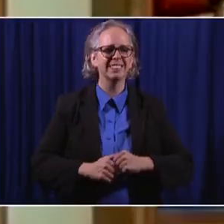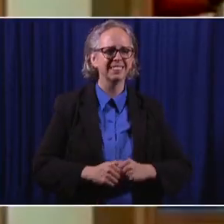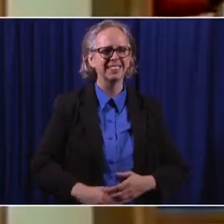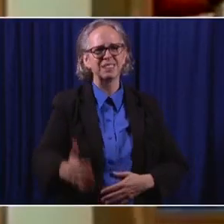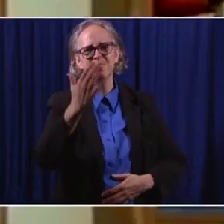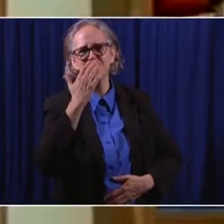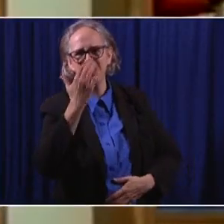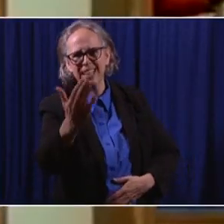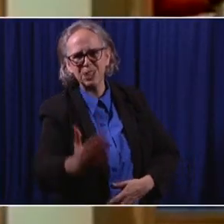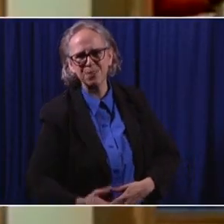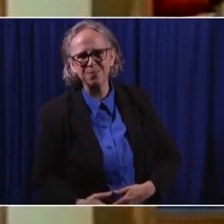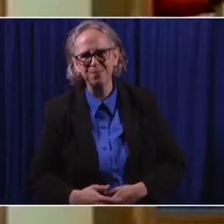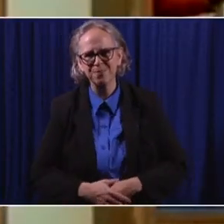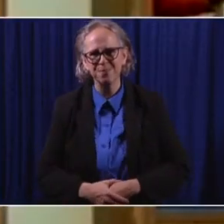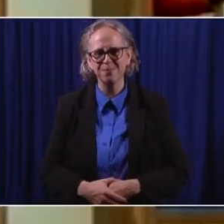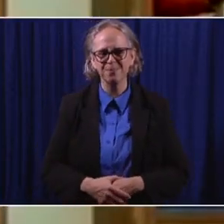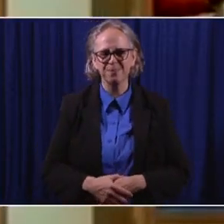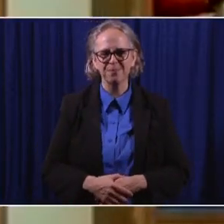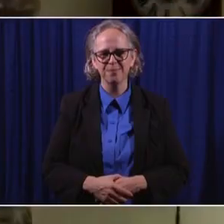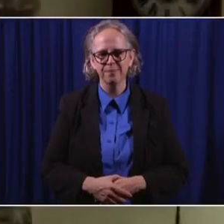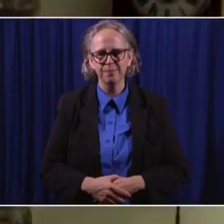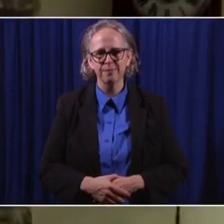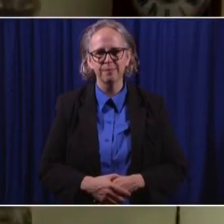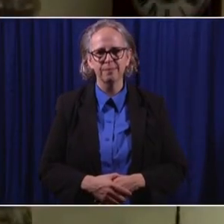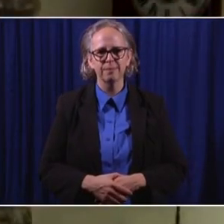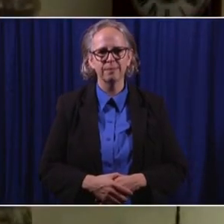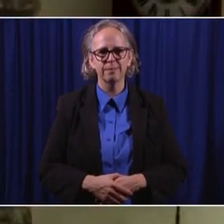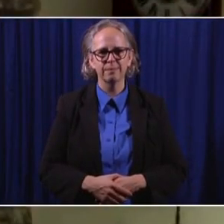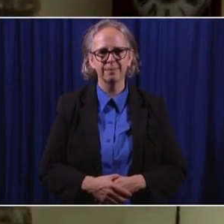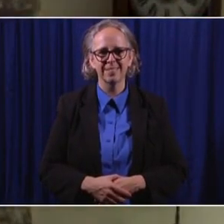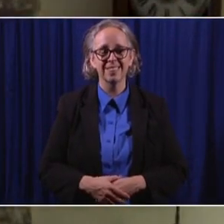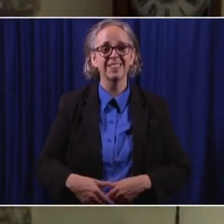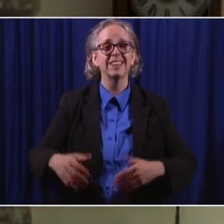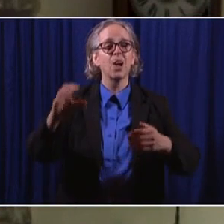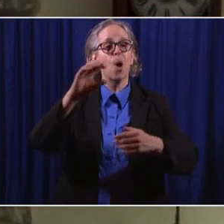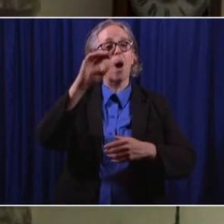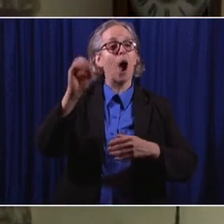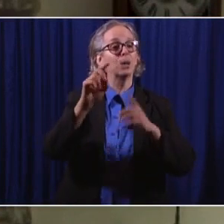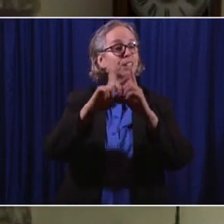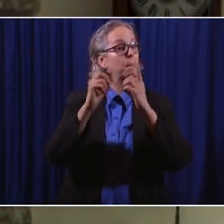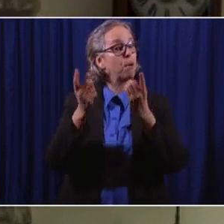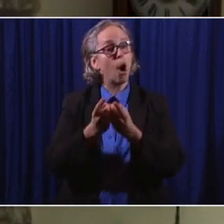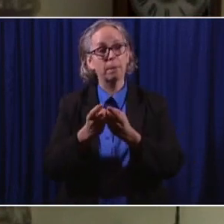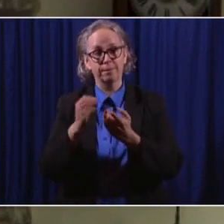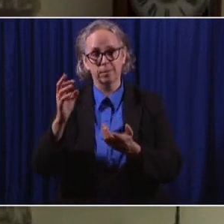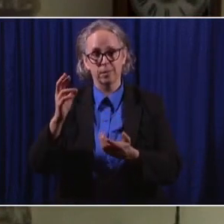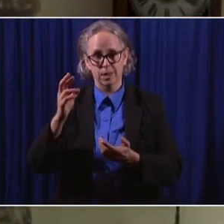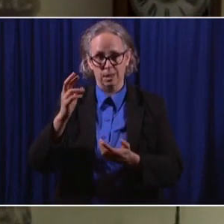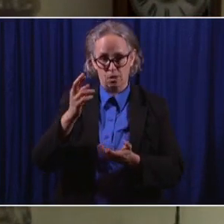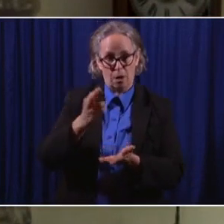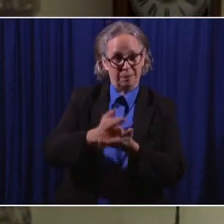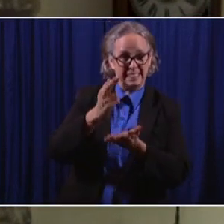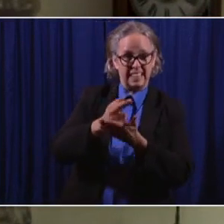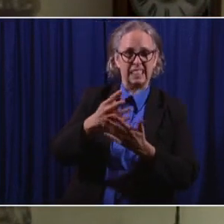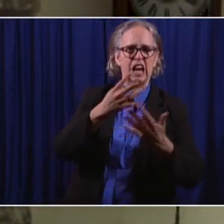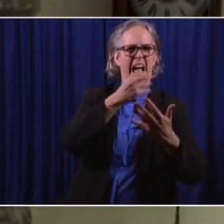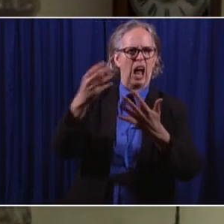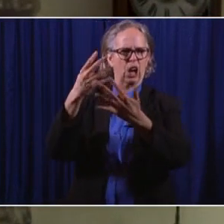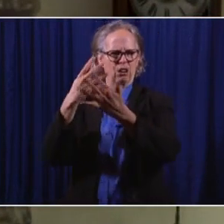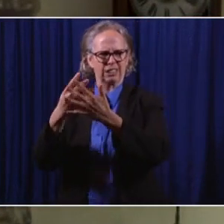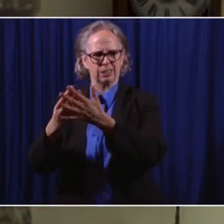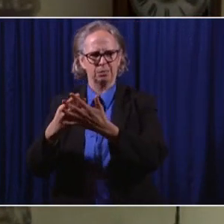Thank you. Our Ohio Department of Rehabilitation and Correction also recently began conducting wastewater